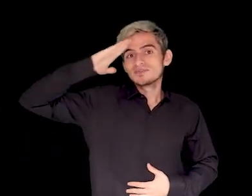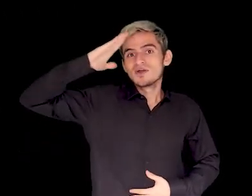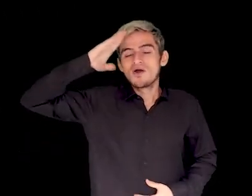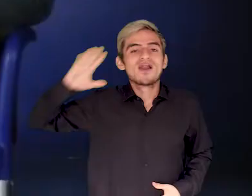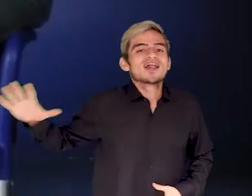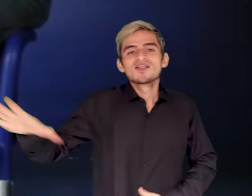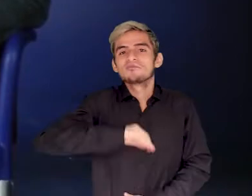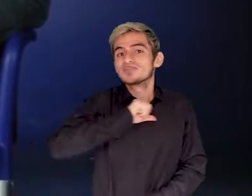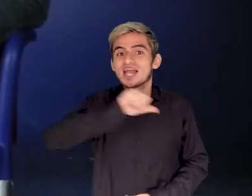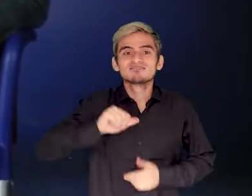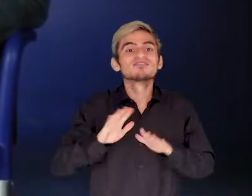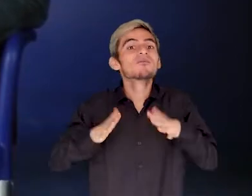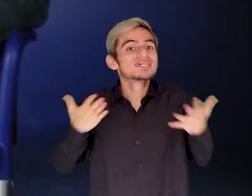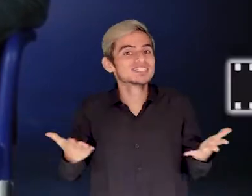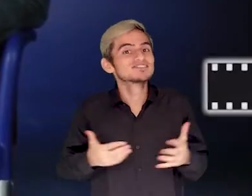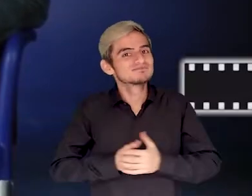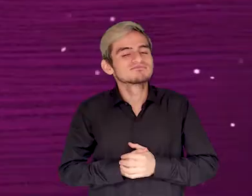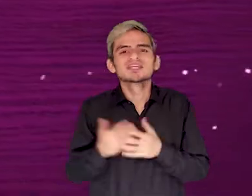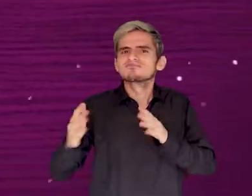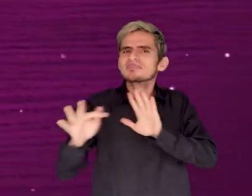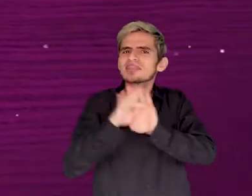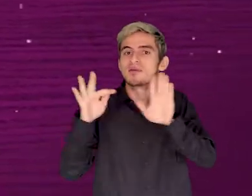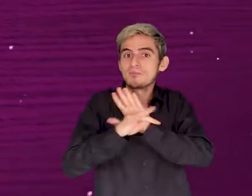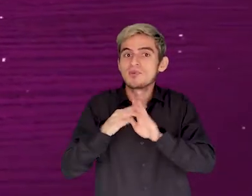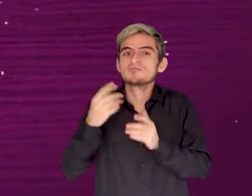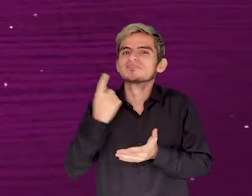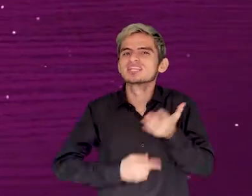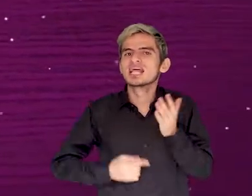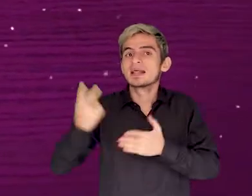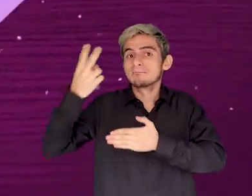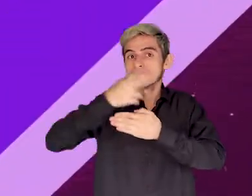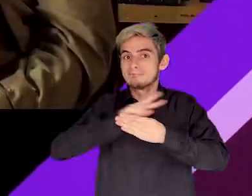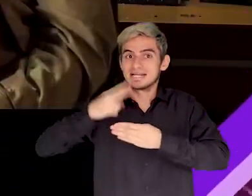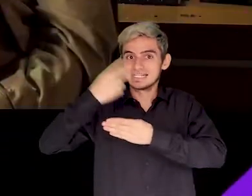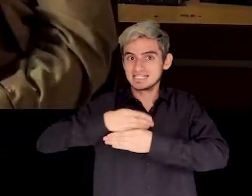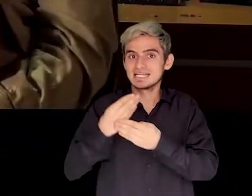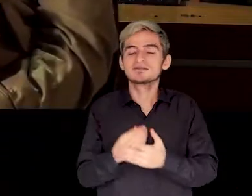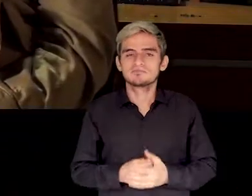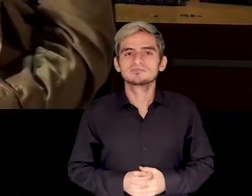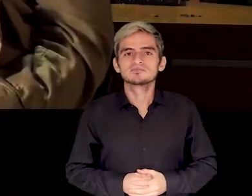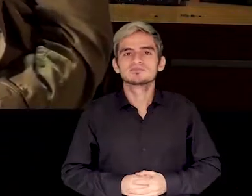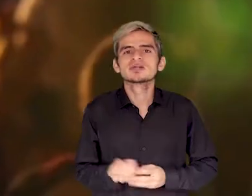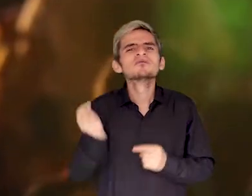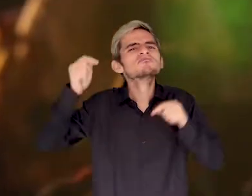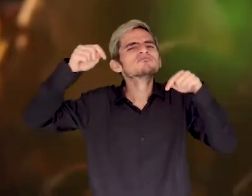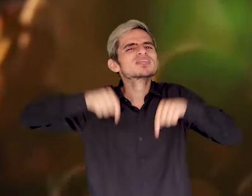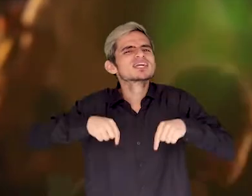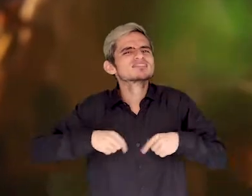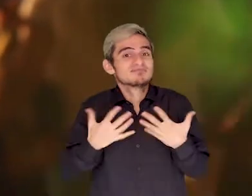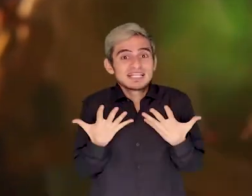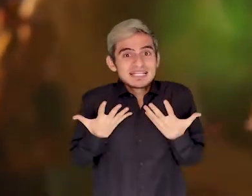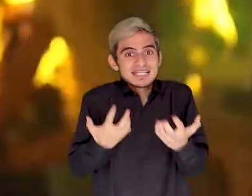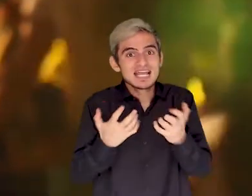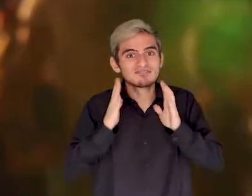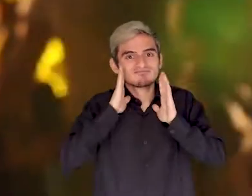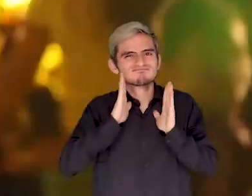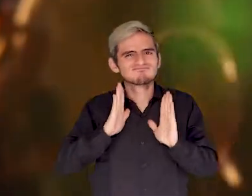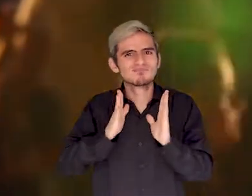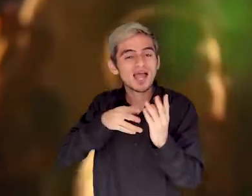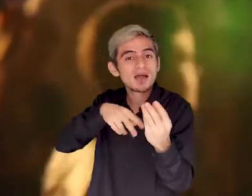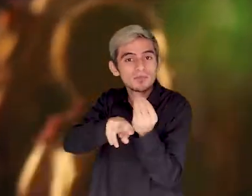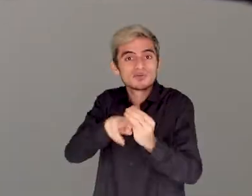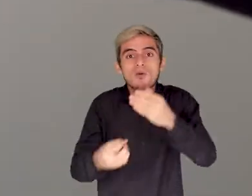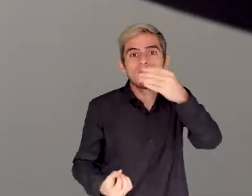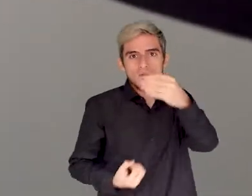Hola a todas y todos, bienvenidos a una temporada más de Vecine. Como ya lo saben, en este magazine estamos obsesionados con la producción